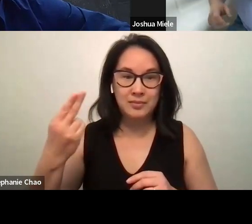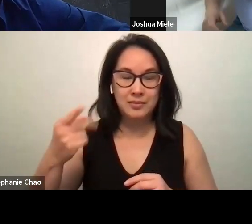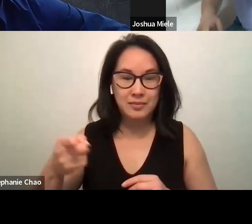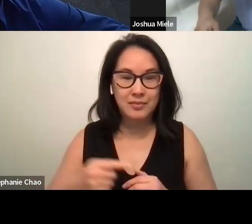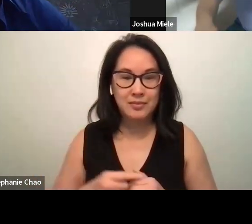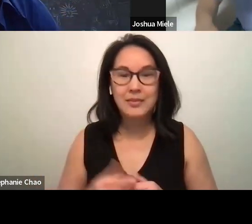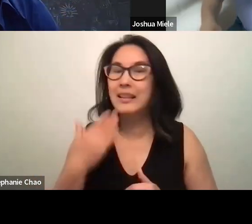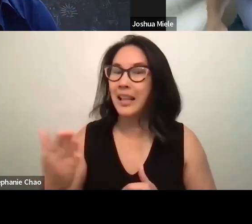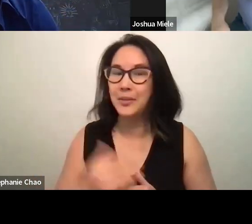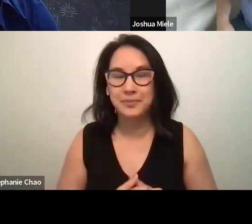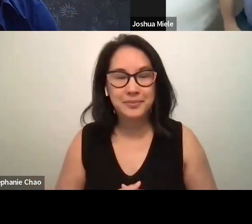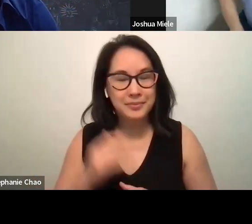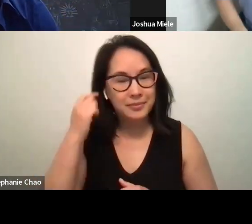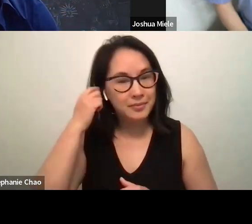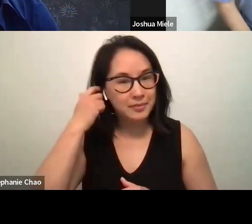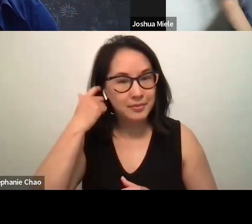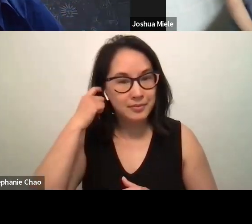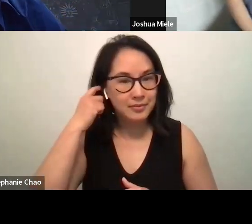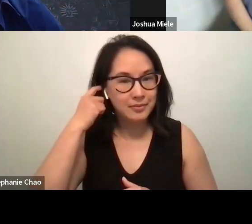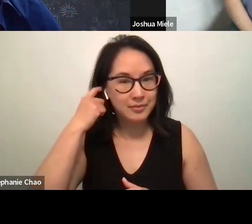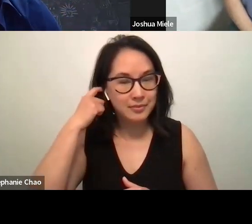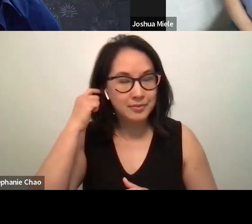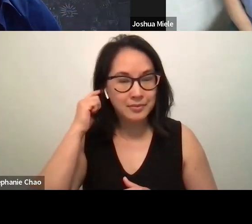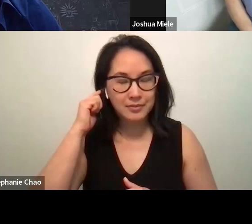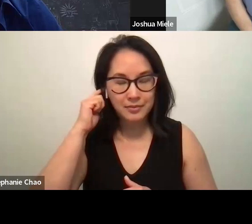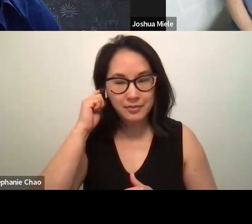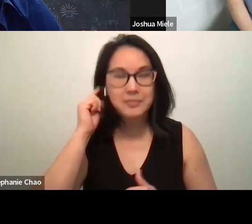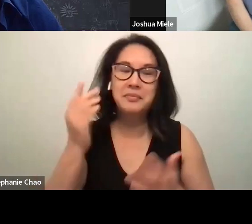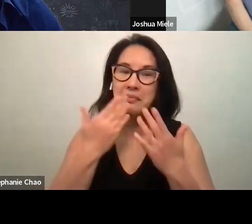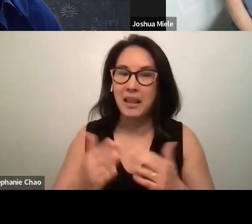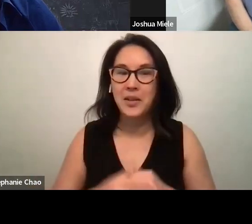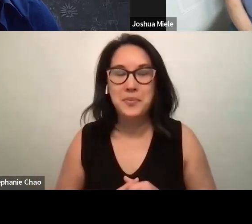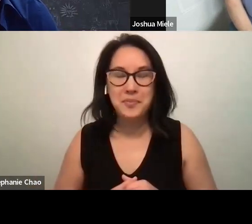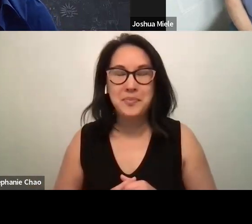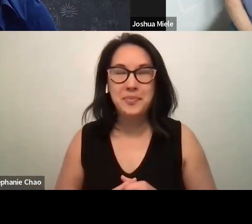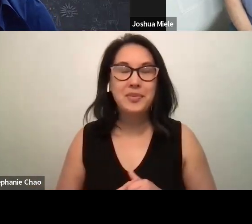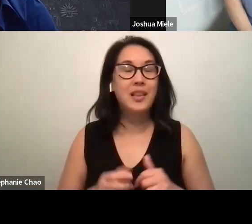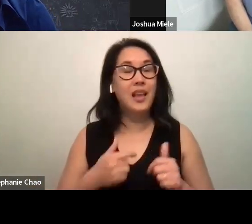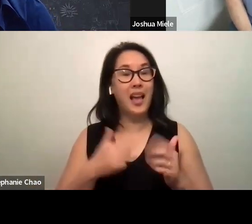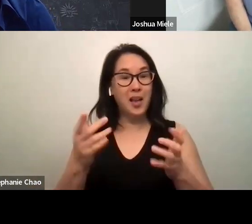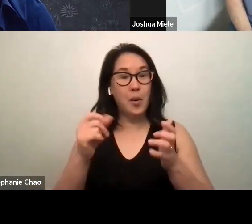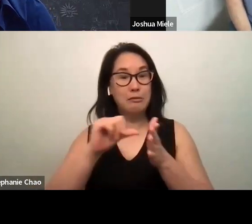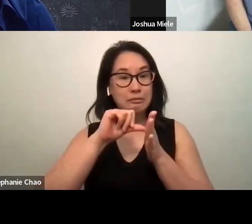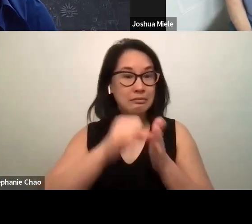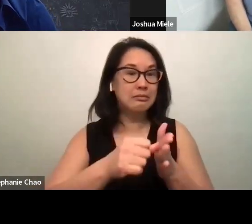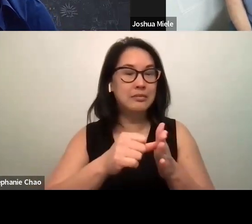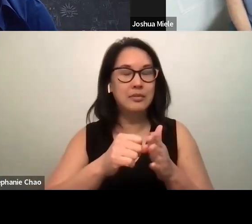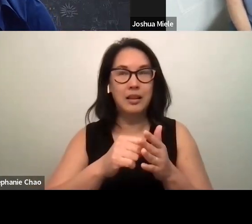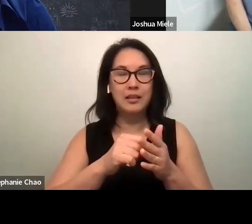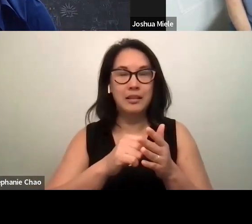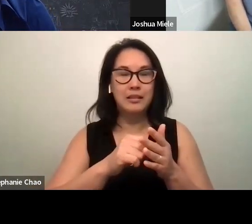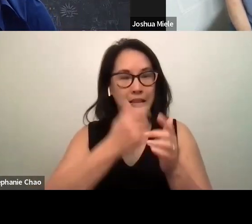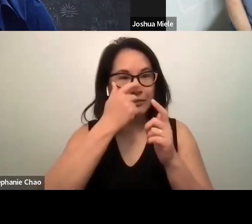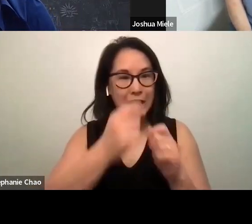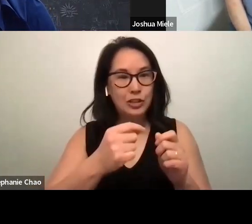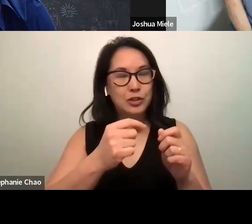Thank Yep. you. Thank you. I just want to sort of highlight this really interesting continuum